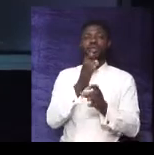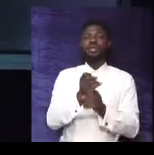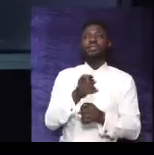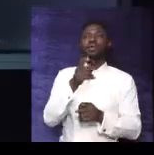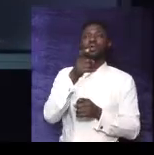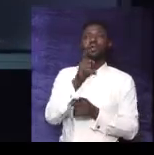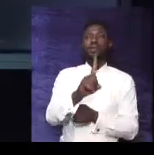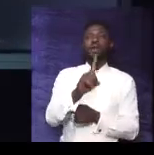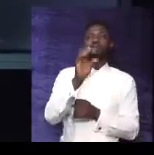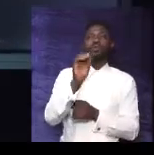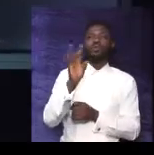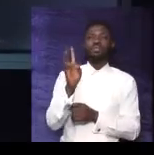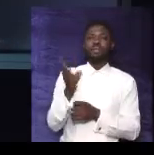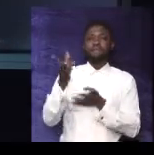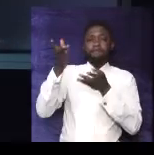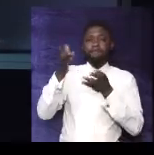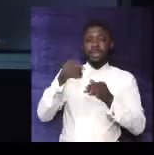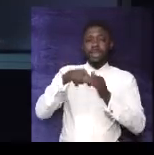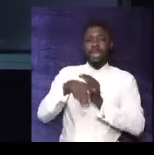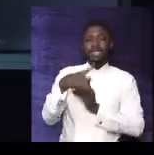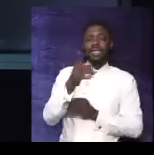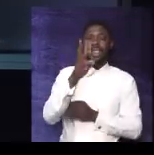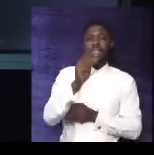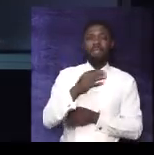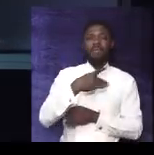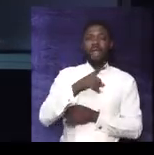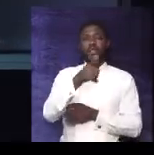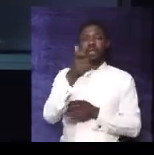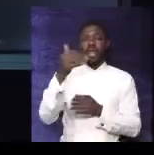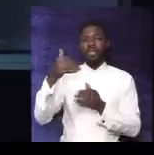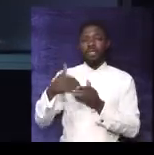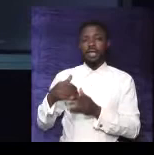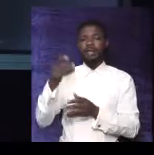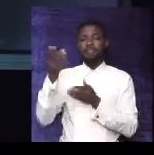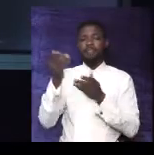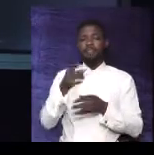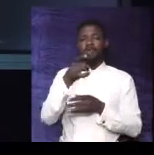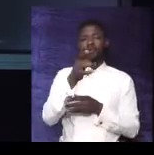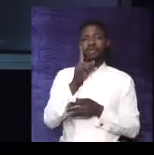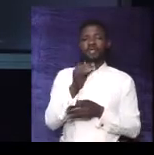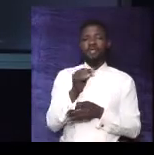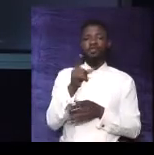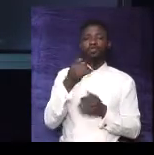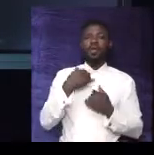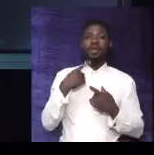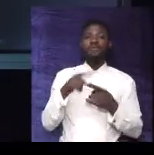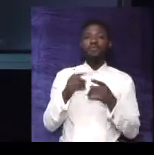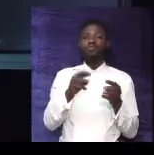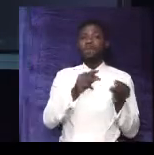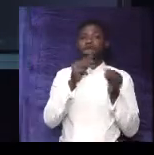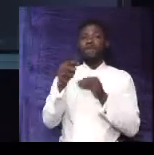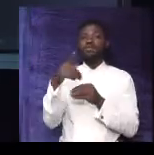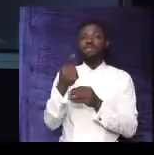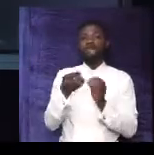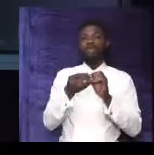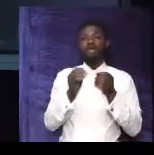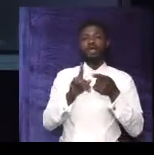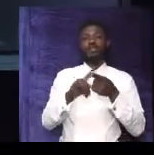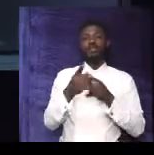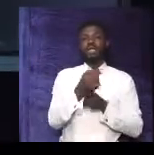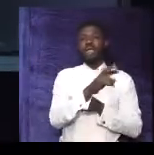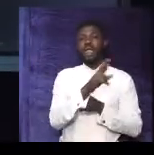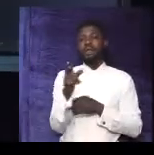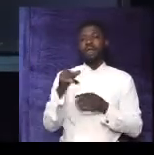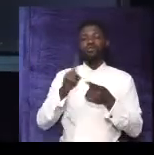get 107. Bring down the m, and on the other side, bring down 180 degrees. Then you have to move the numbers to the